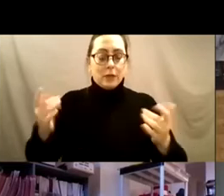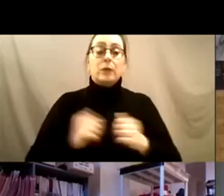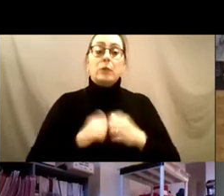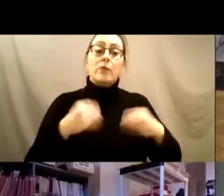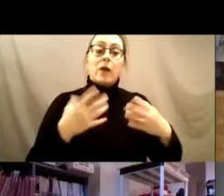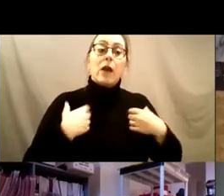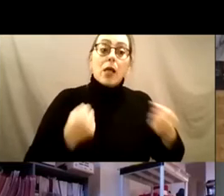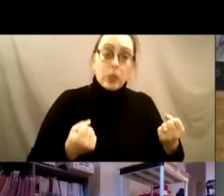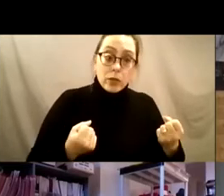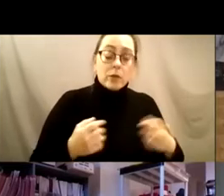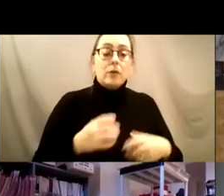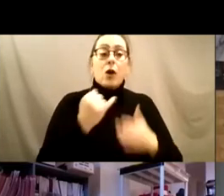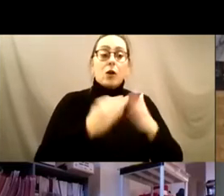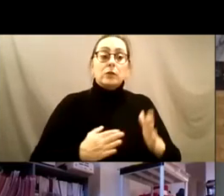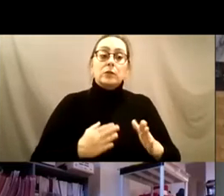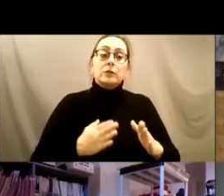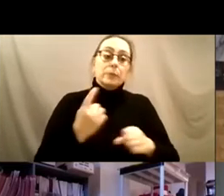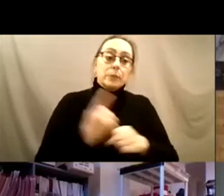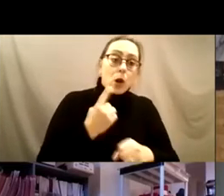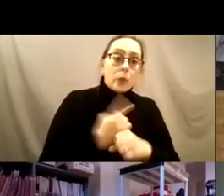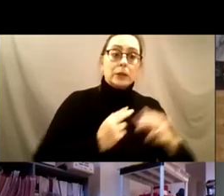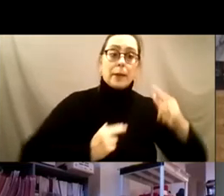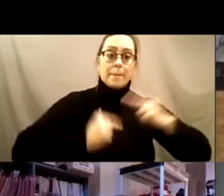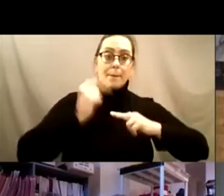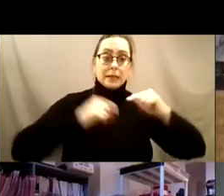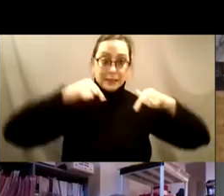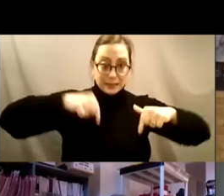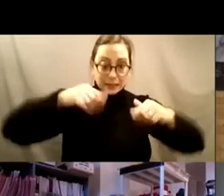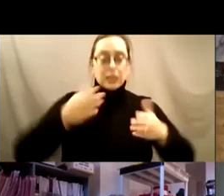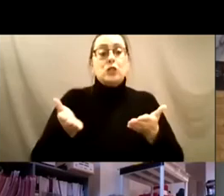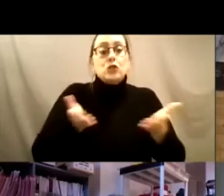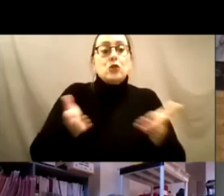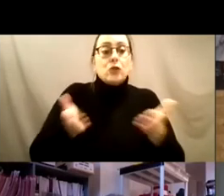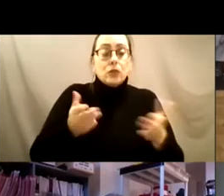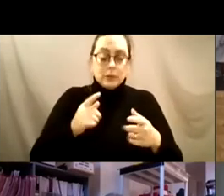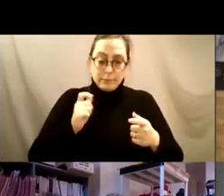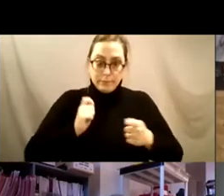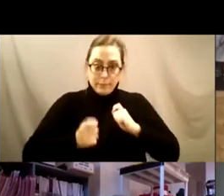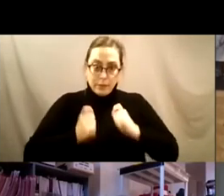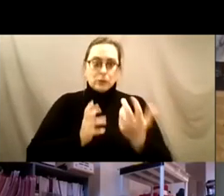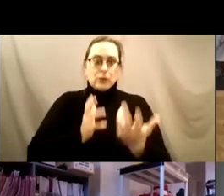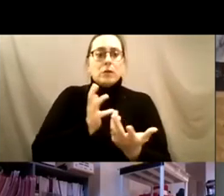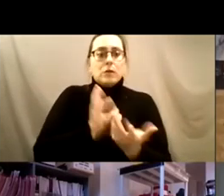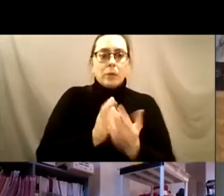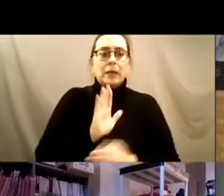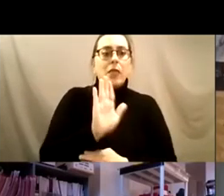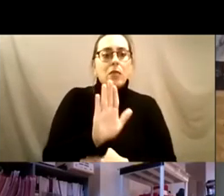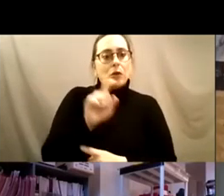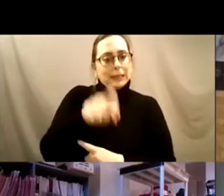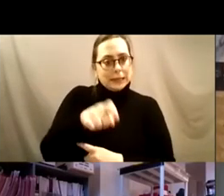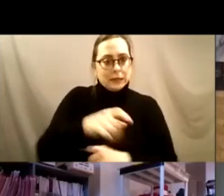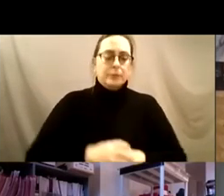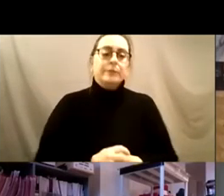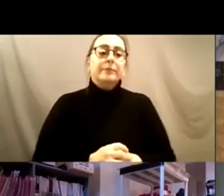with disabilities the appropriate facilities and services adapted to accommodate their specific needs. And lastly, to